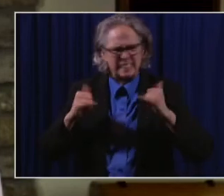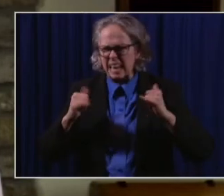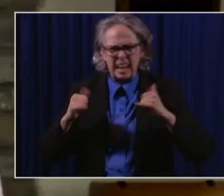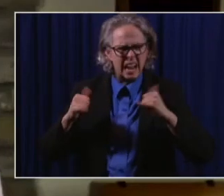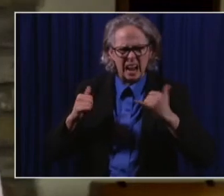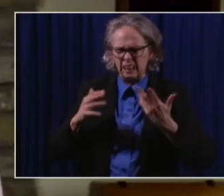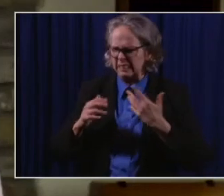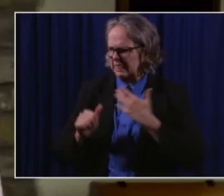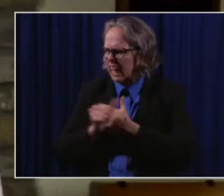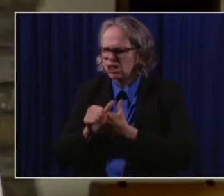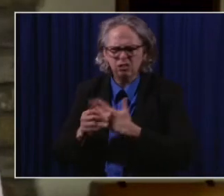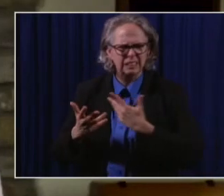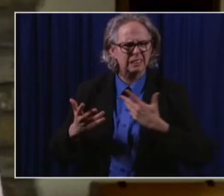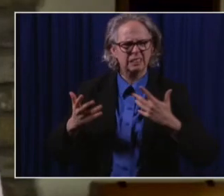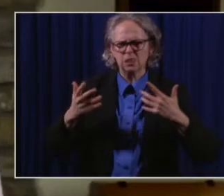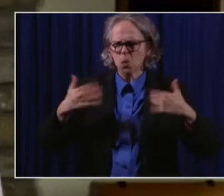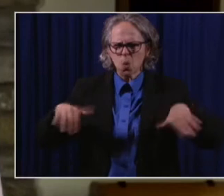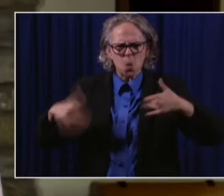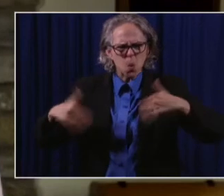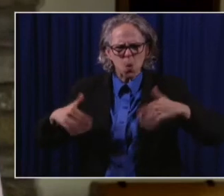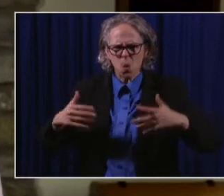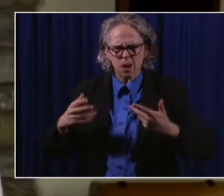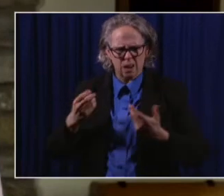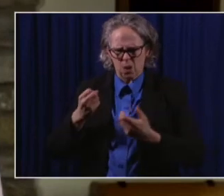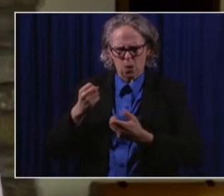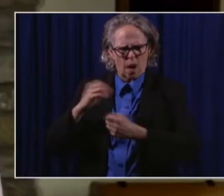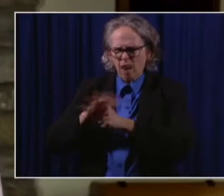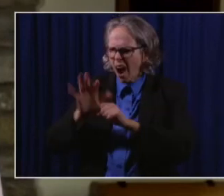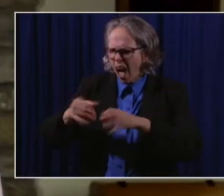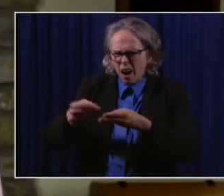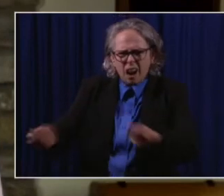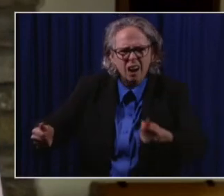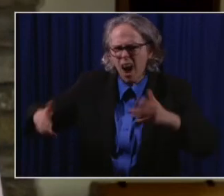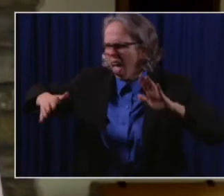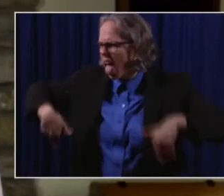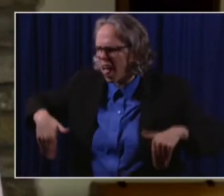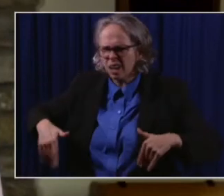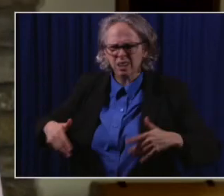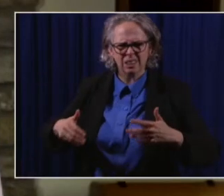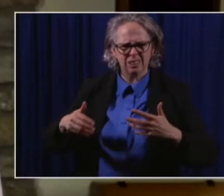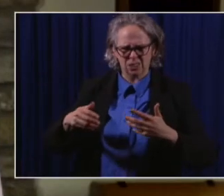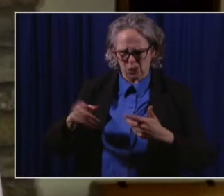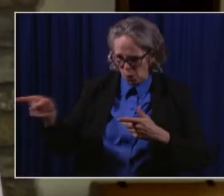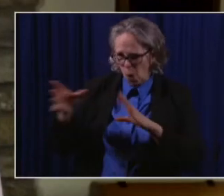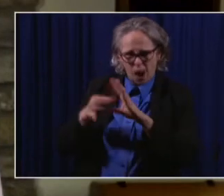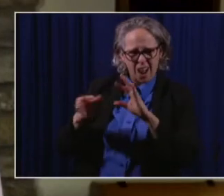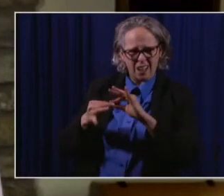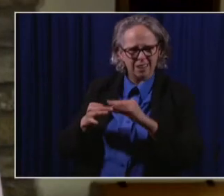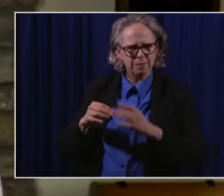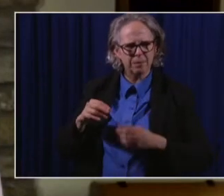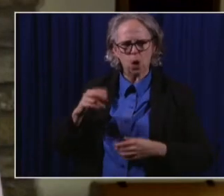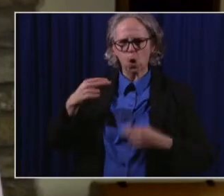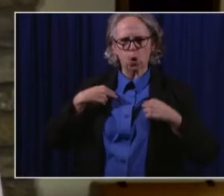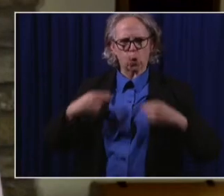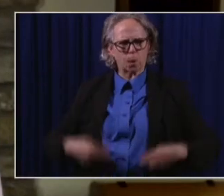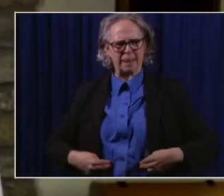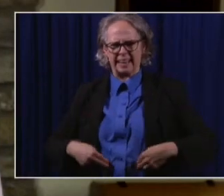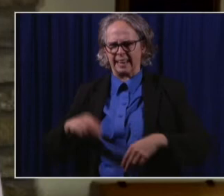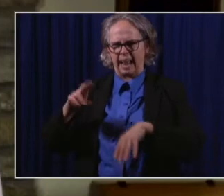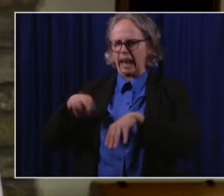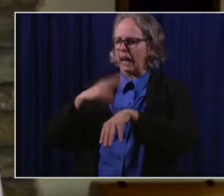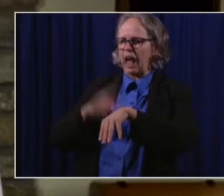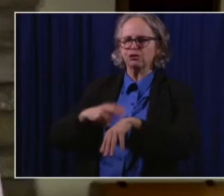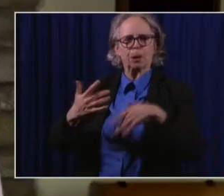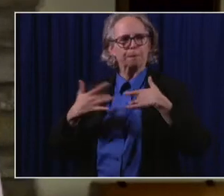not gone away. And so I guess you're really talking about human nature. We all want to be together with family. We all want to be together with